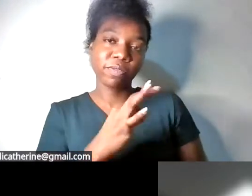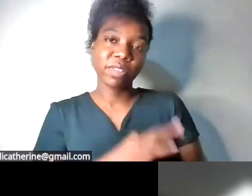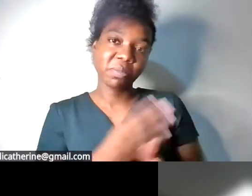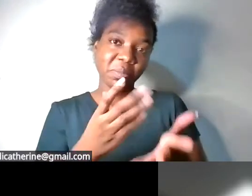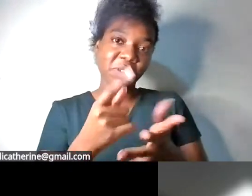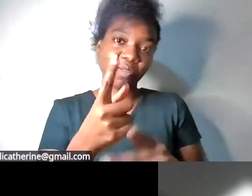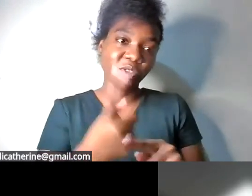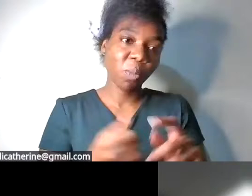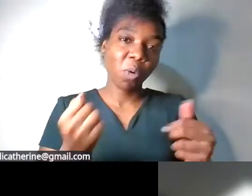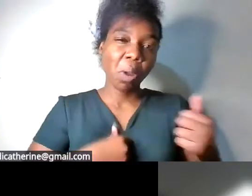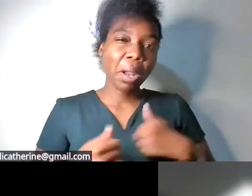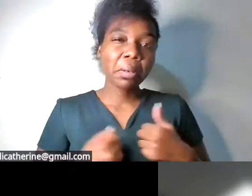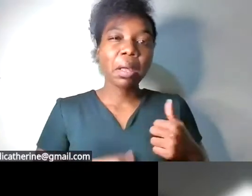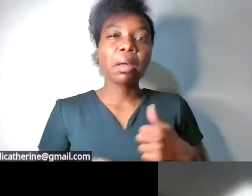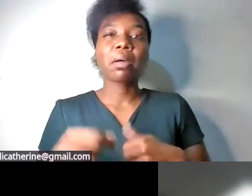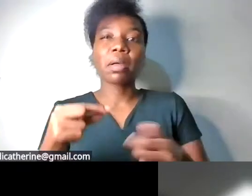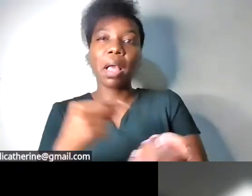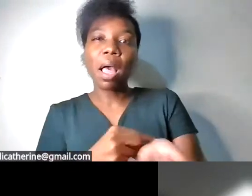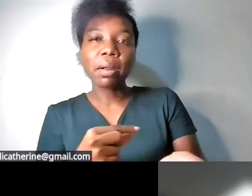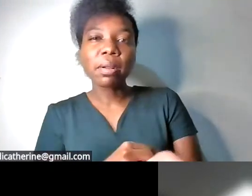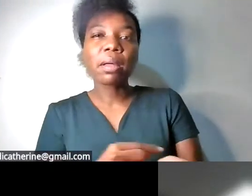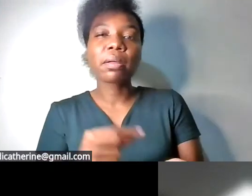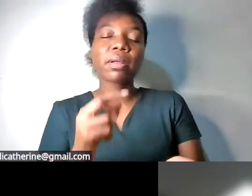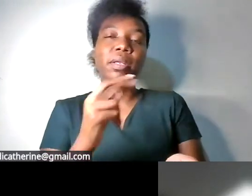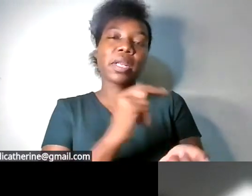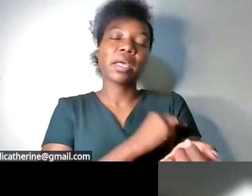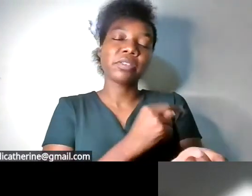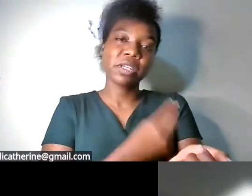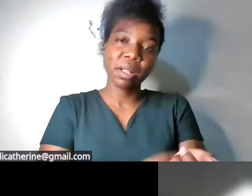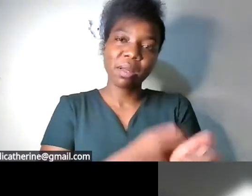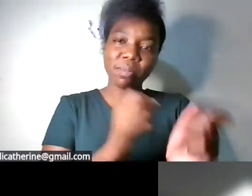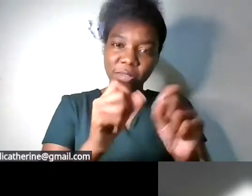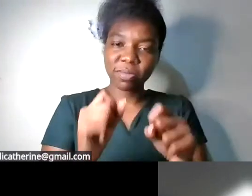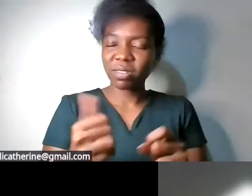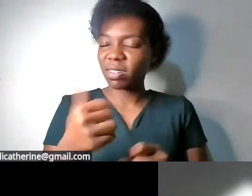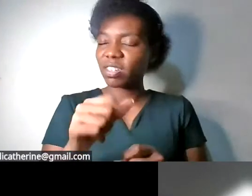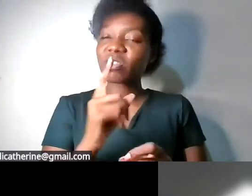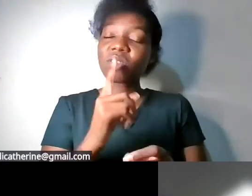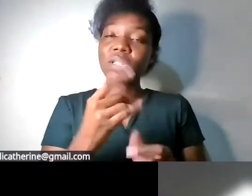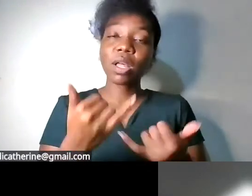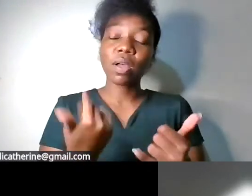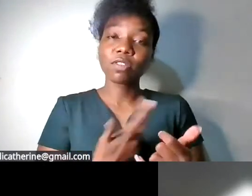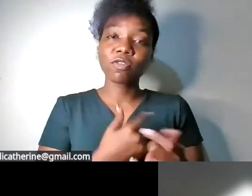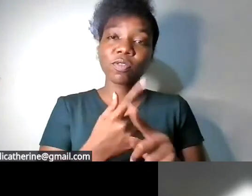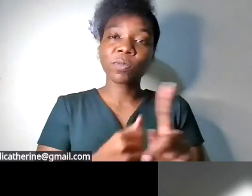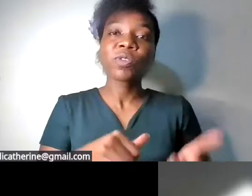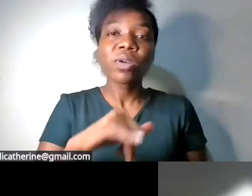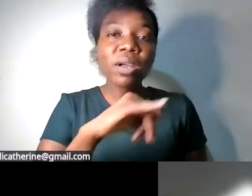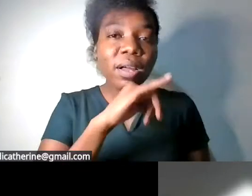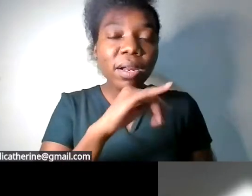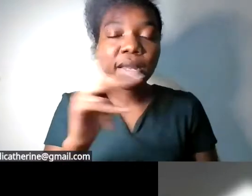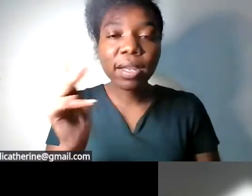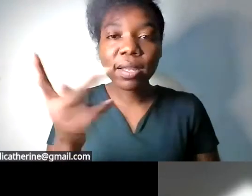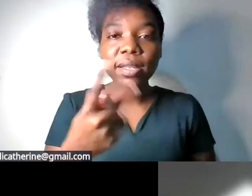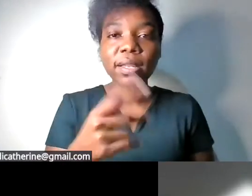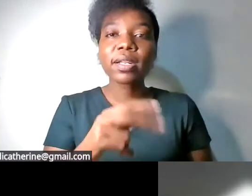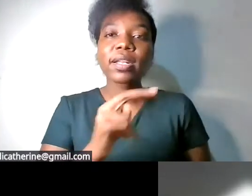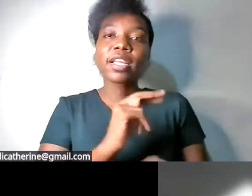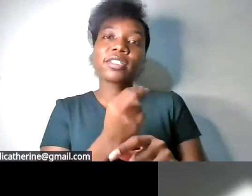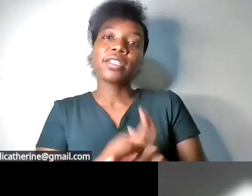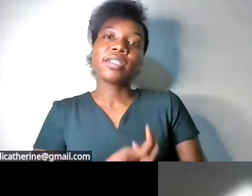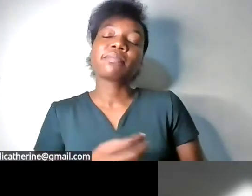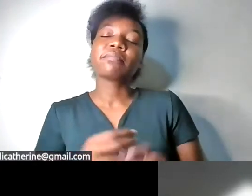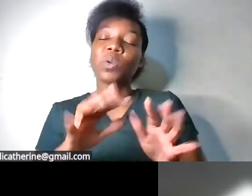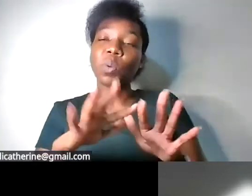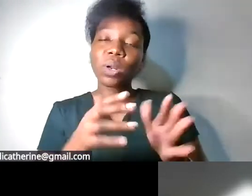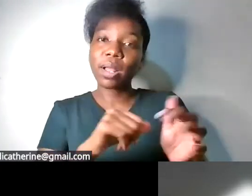from Ghana or from Nigeria. For now, officially, we're in Uganda, Kenya, and Nigeria. But if any other African students come on board, we will still